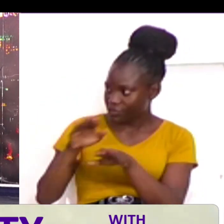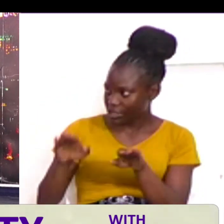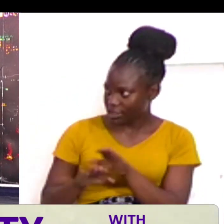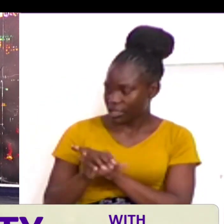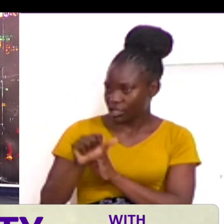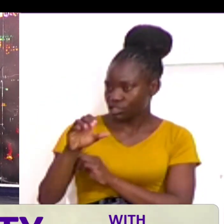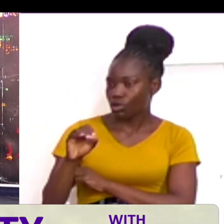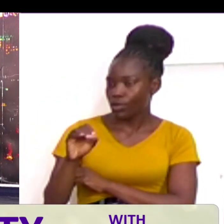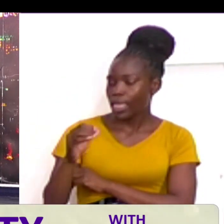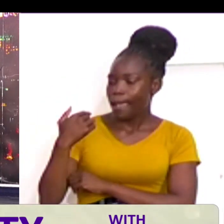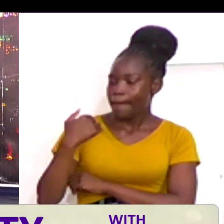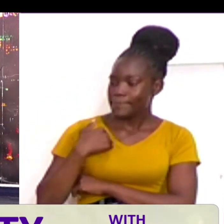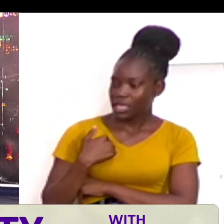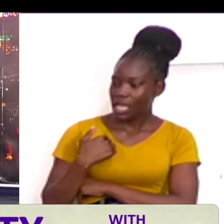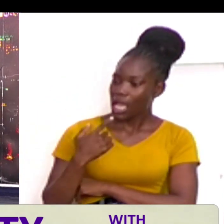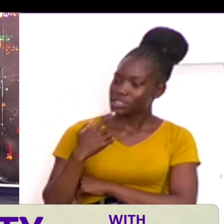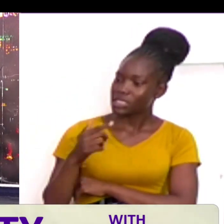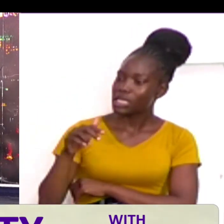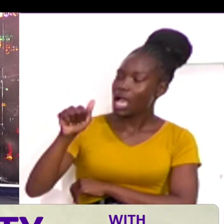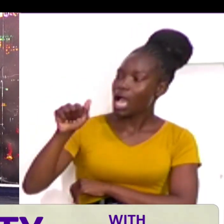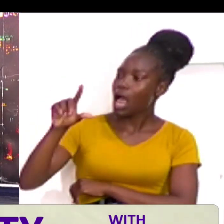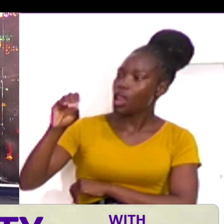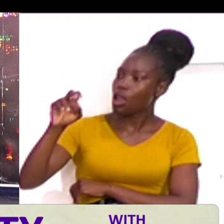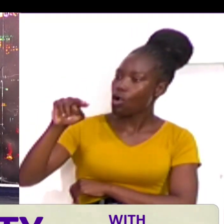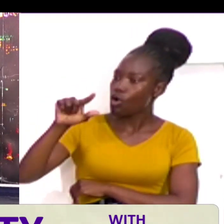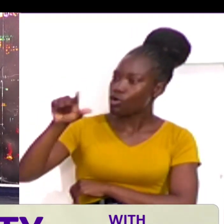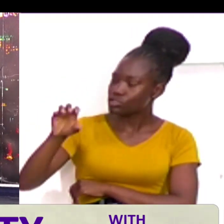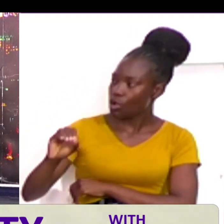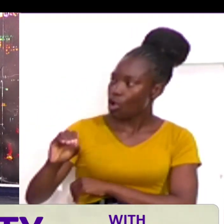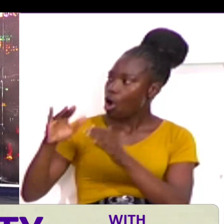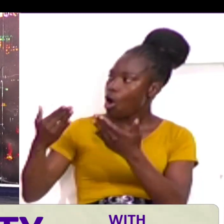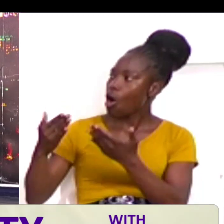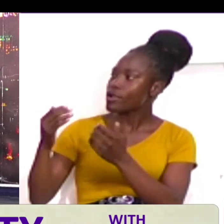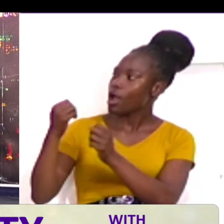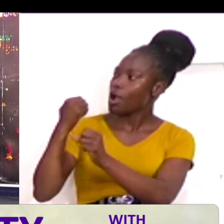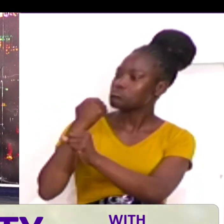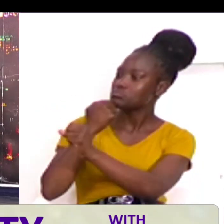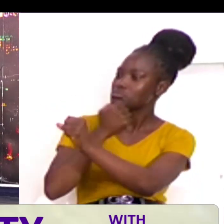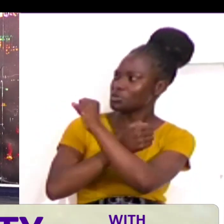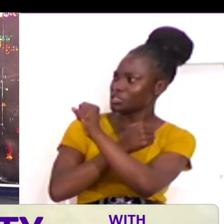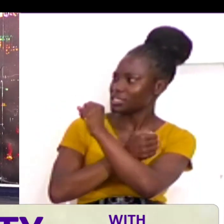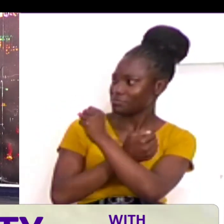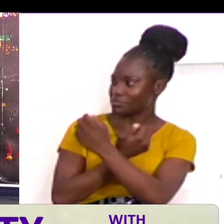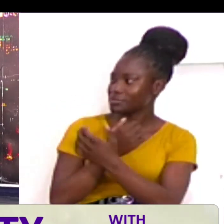So I could go for Xabi Alonso or Jose Mourinho. Jose Mourinho.